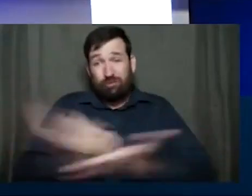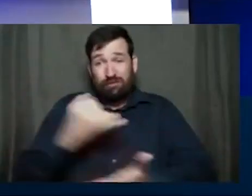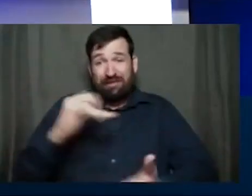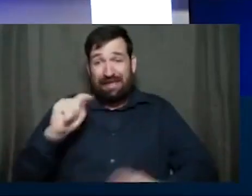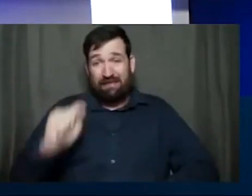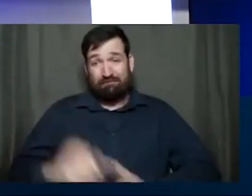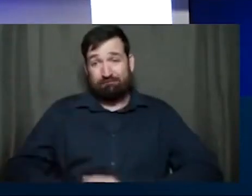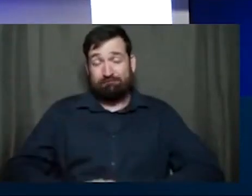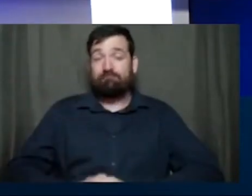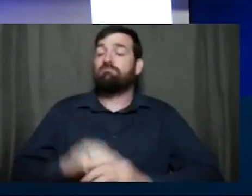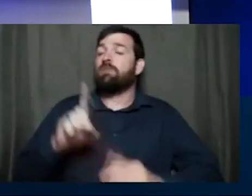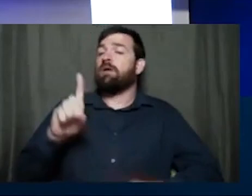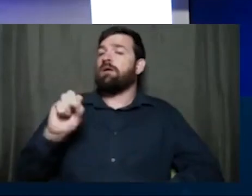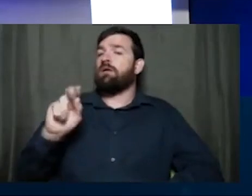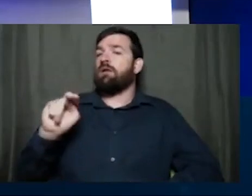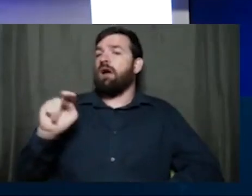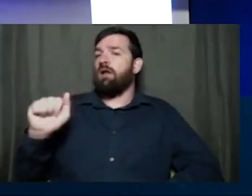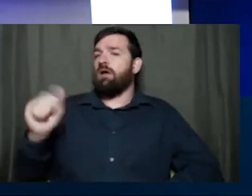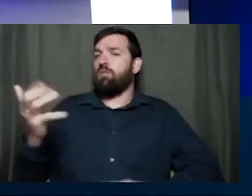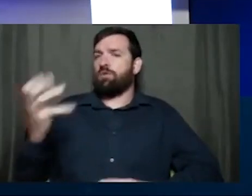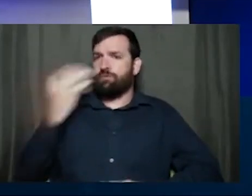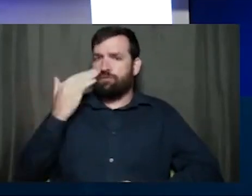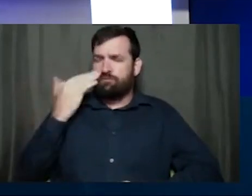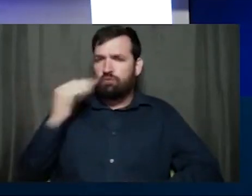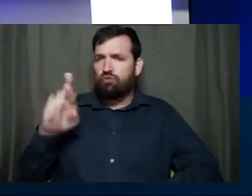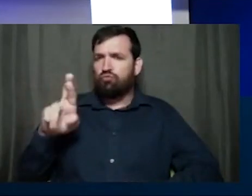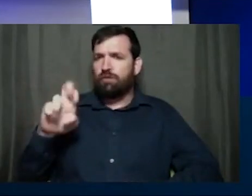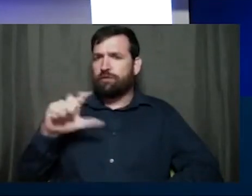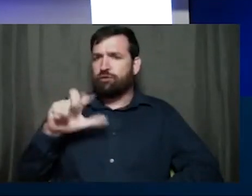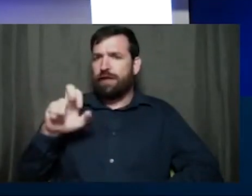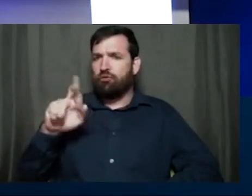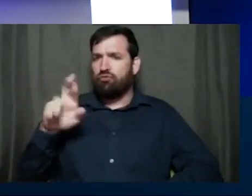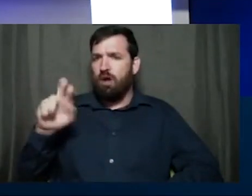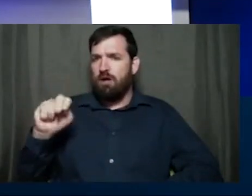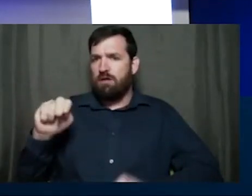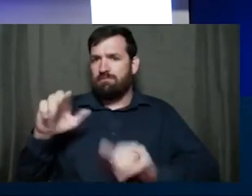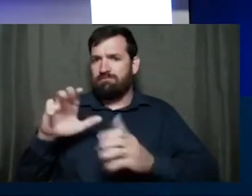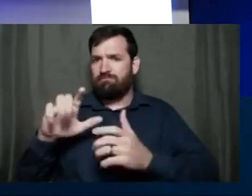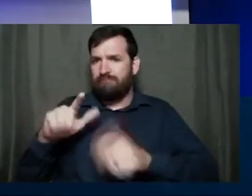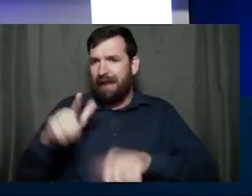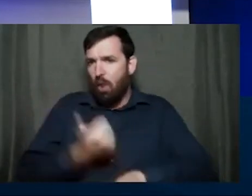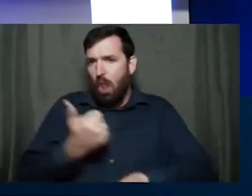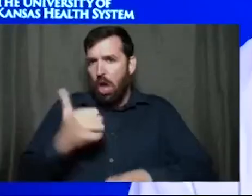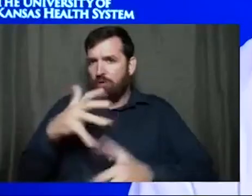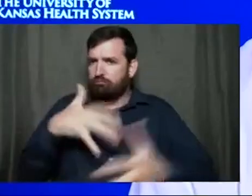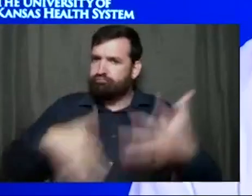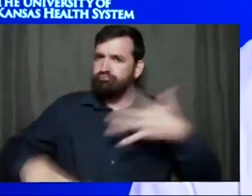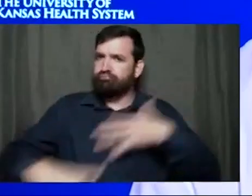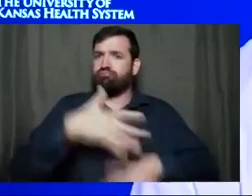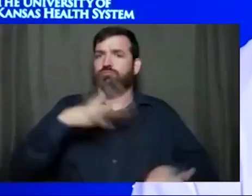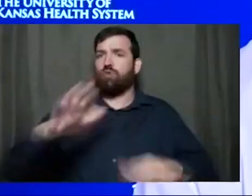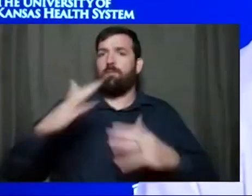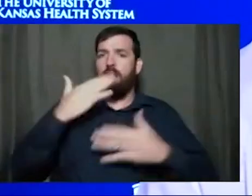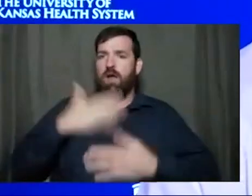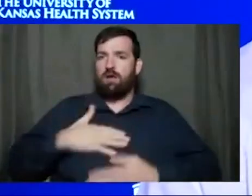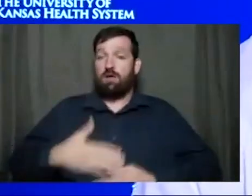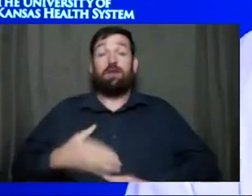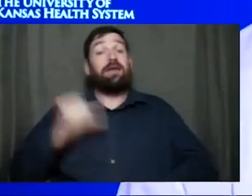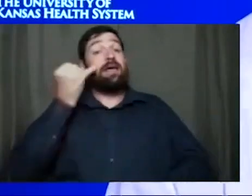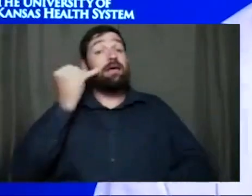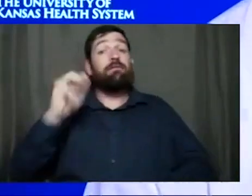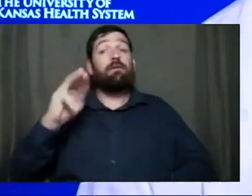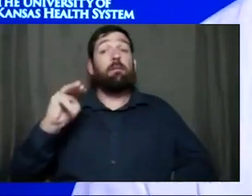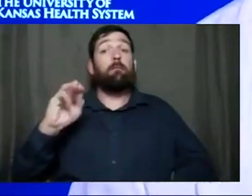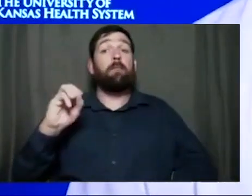Donna wants to know, how long does Regeneron stay in your body? Mm-hmm. So right now the recommendation is if you get the monoclonal antibody